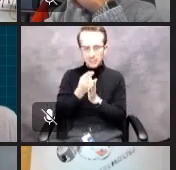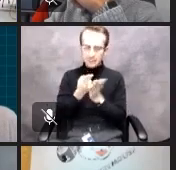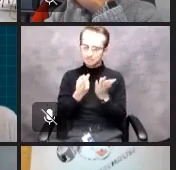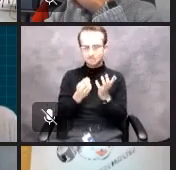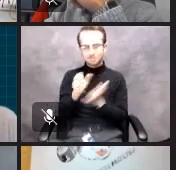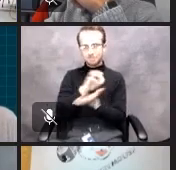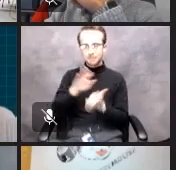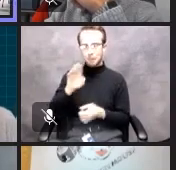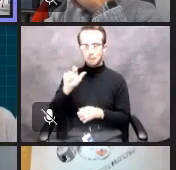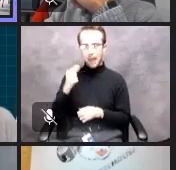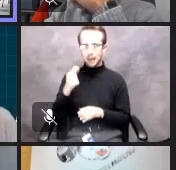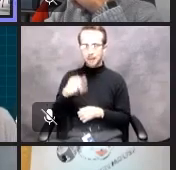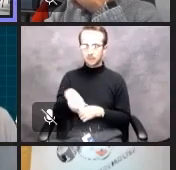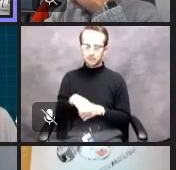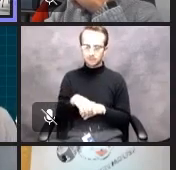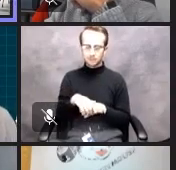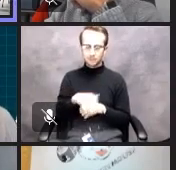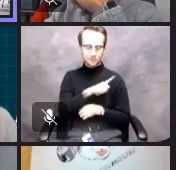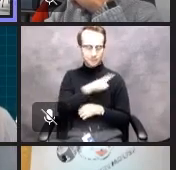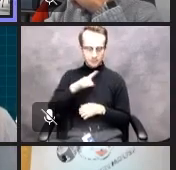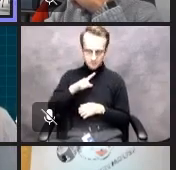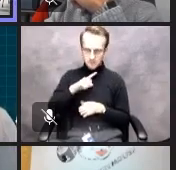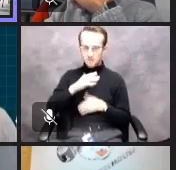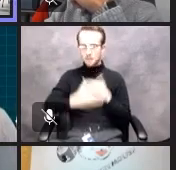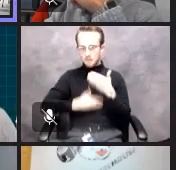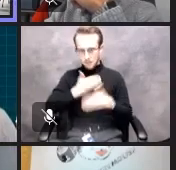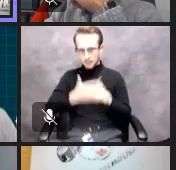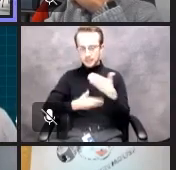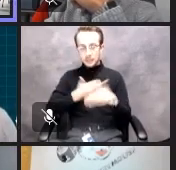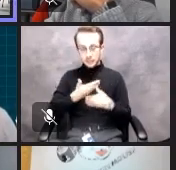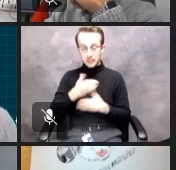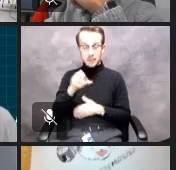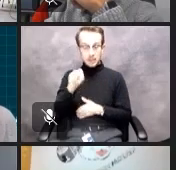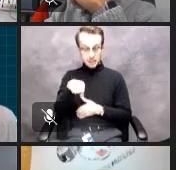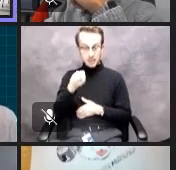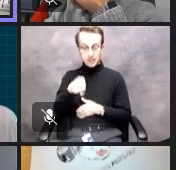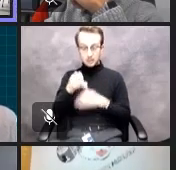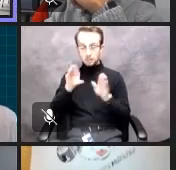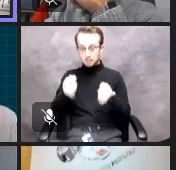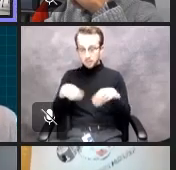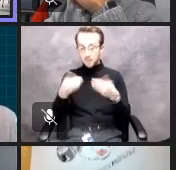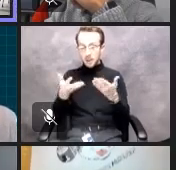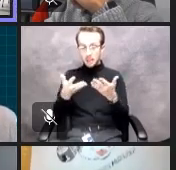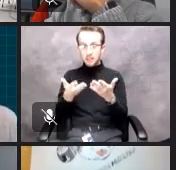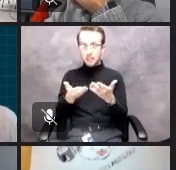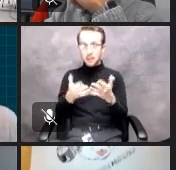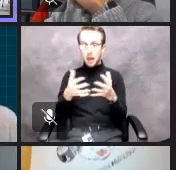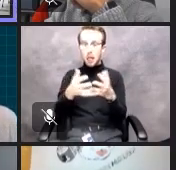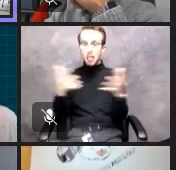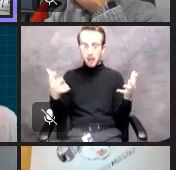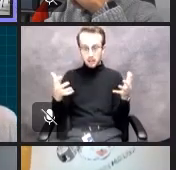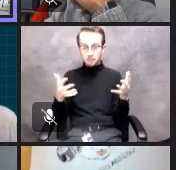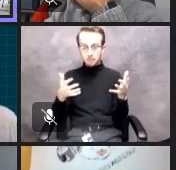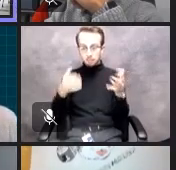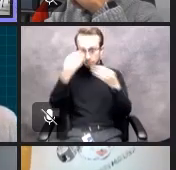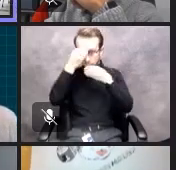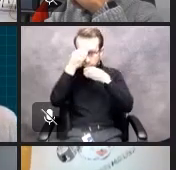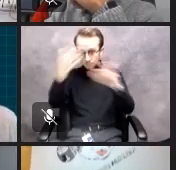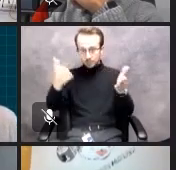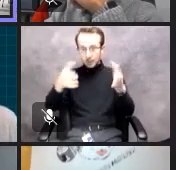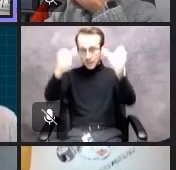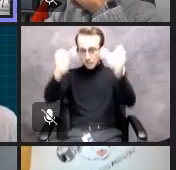The legislative process does provide lots of disclosure of, I mean, they post the bills and you can see what's in